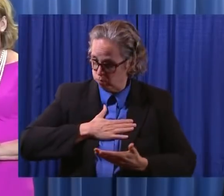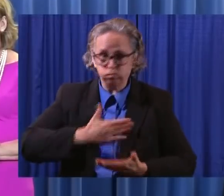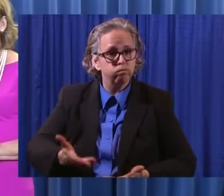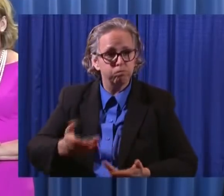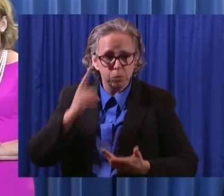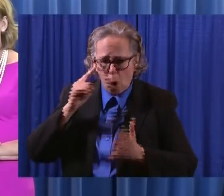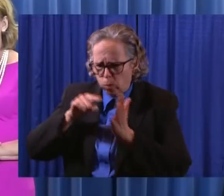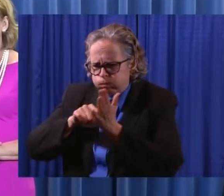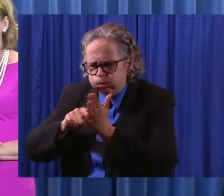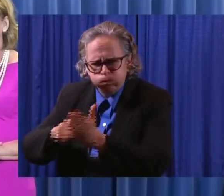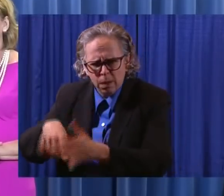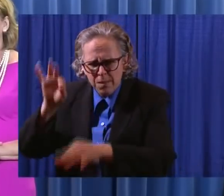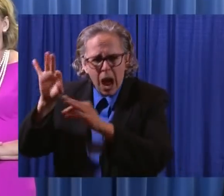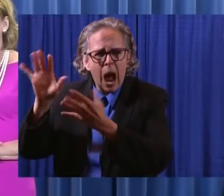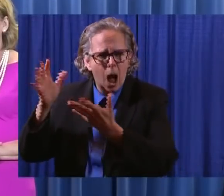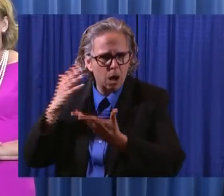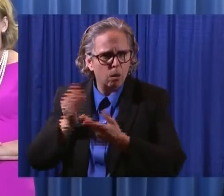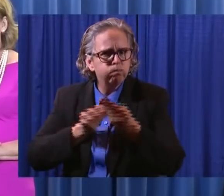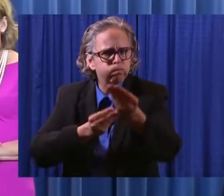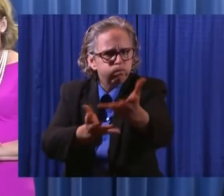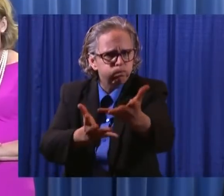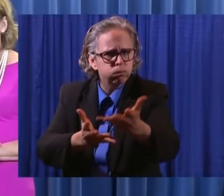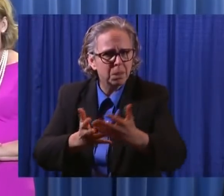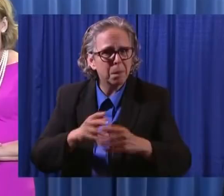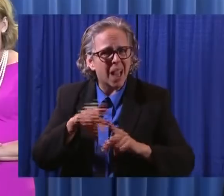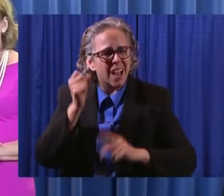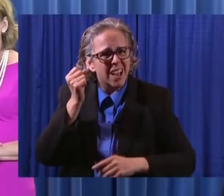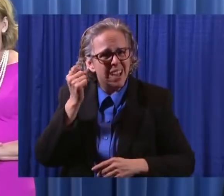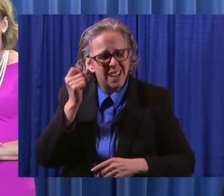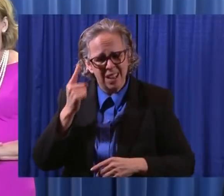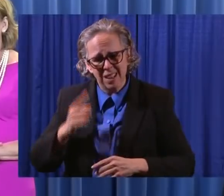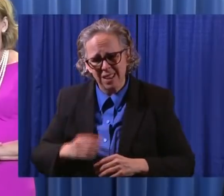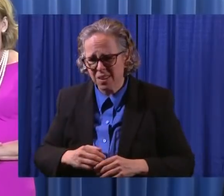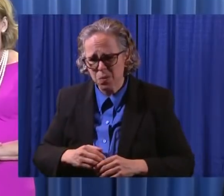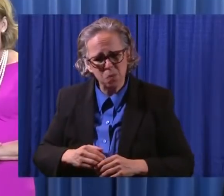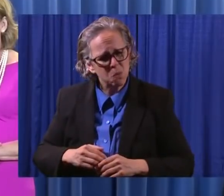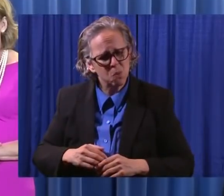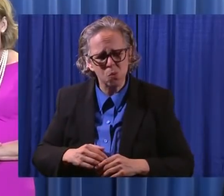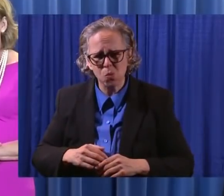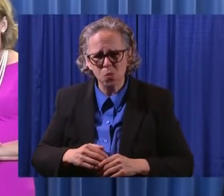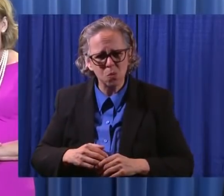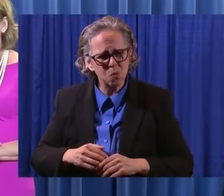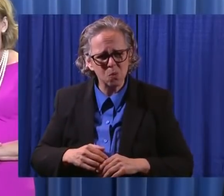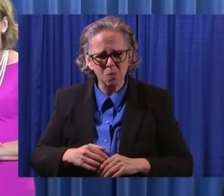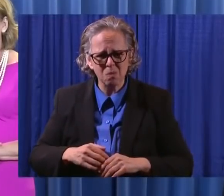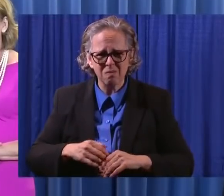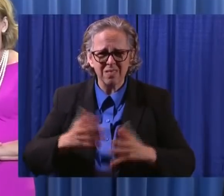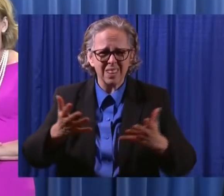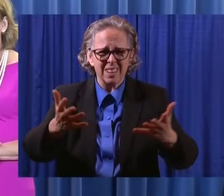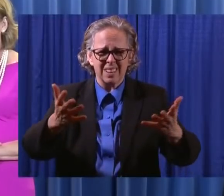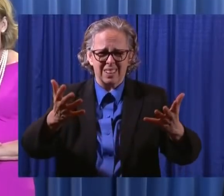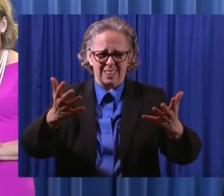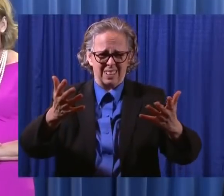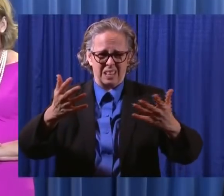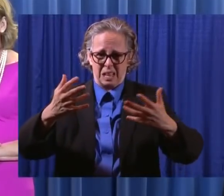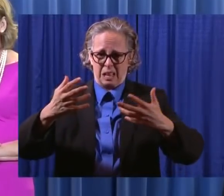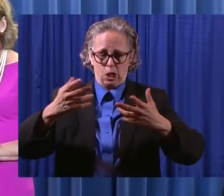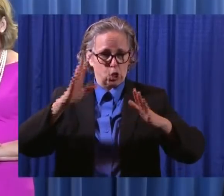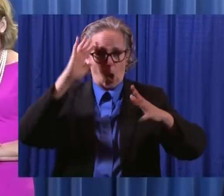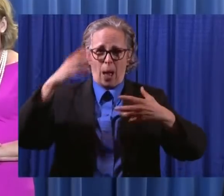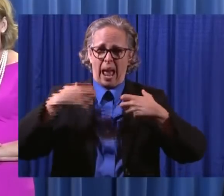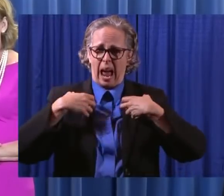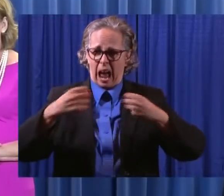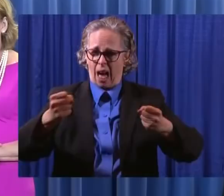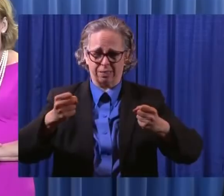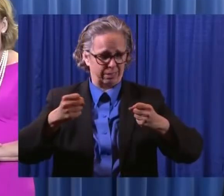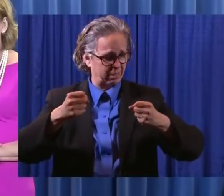But I don't know a health expert in this country who does not think that the virus